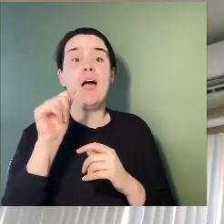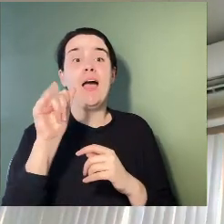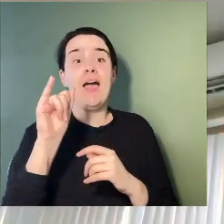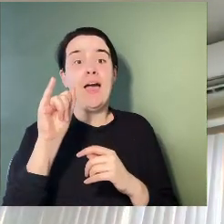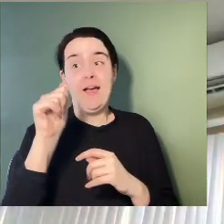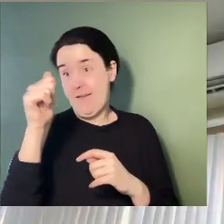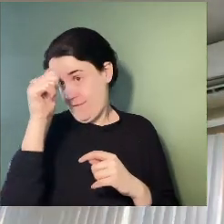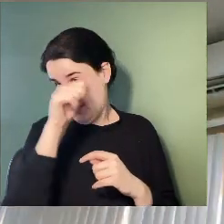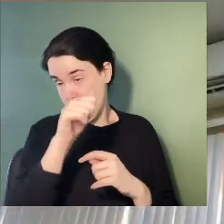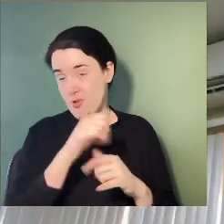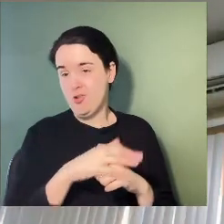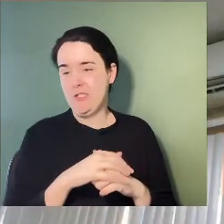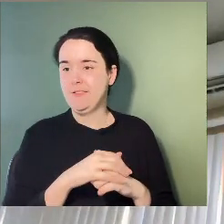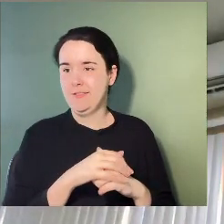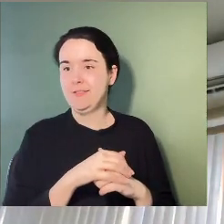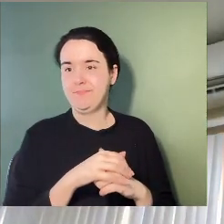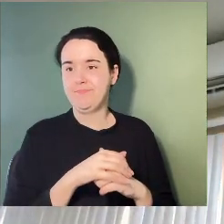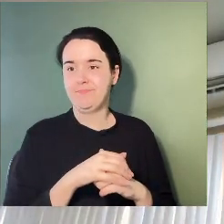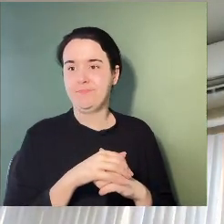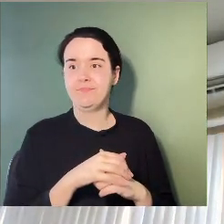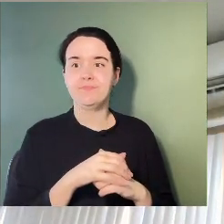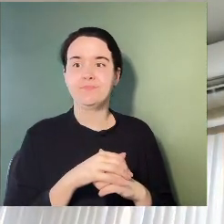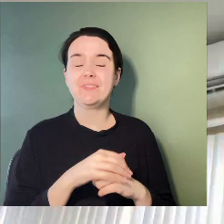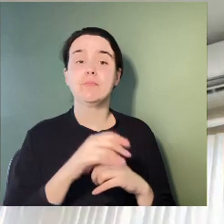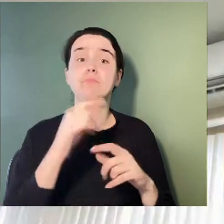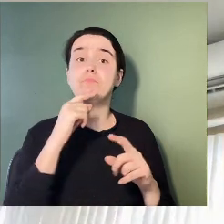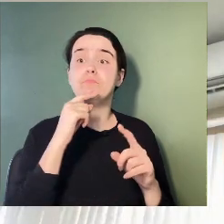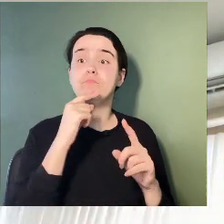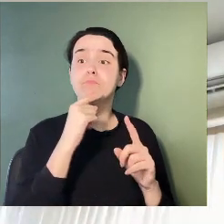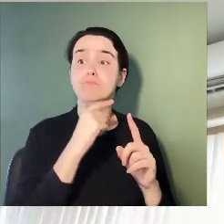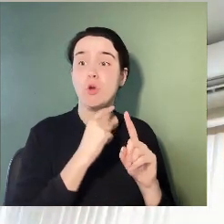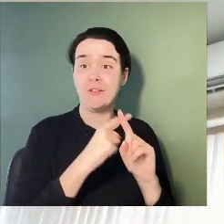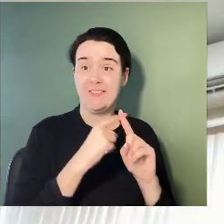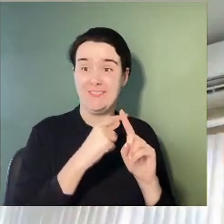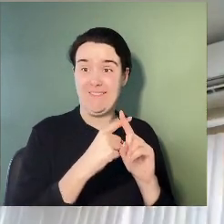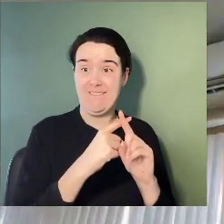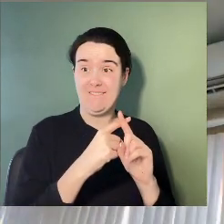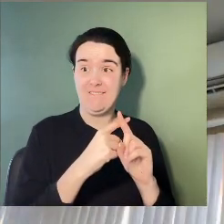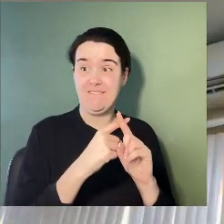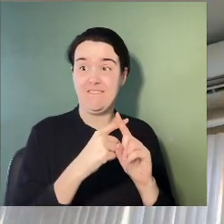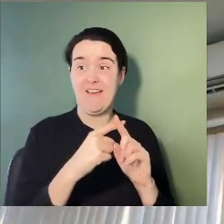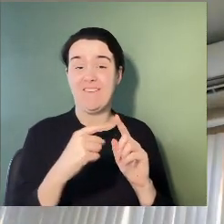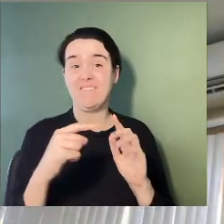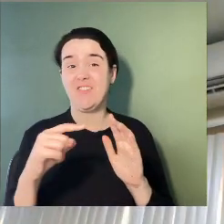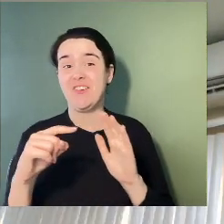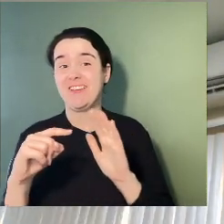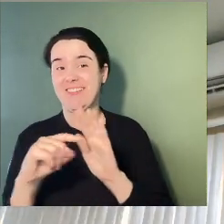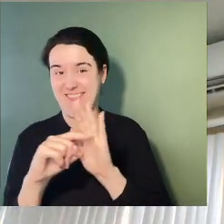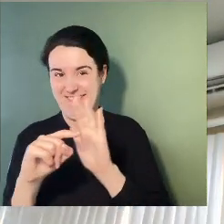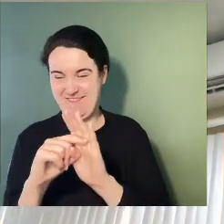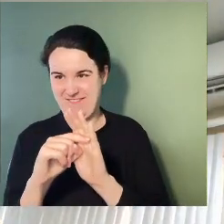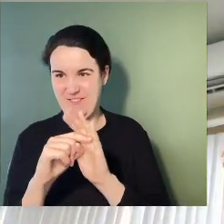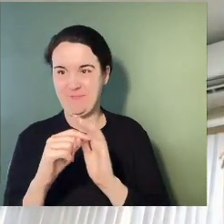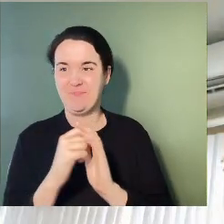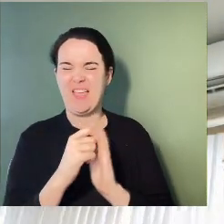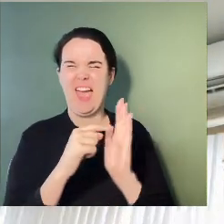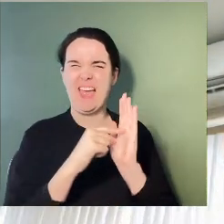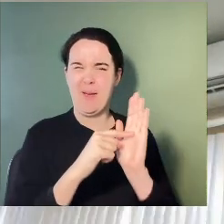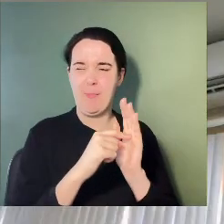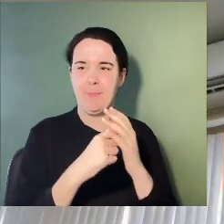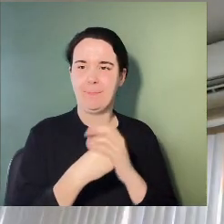artificial intelligence has its positives and its negative. For example, it can provide